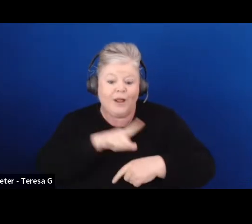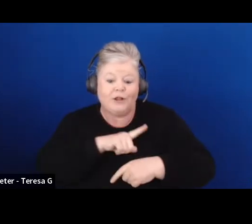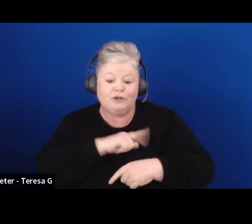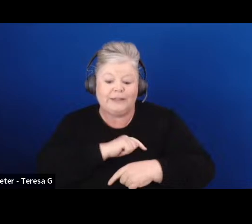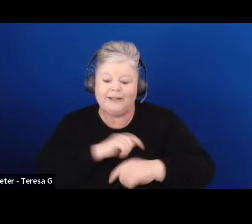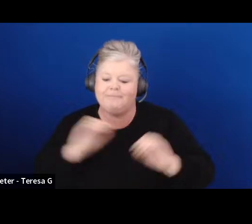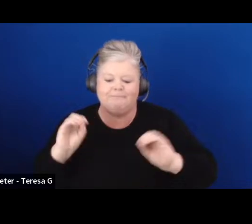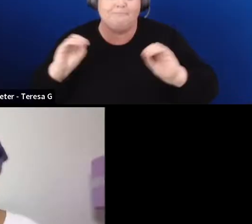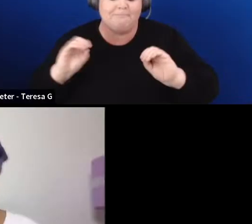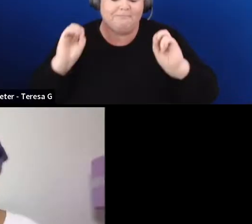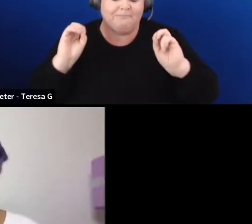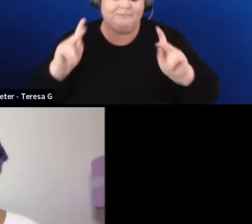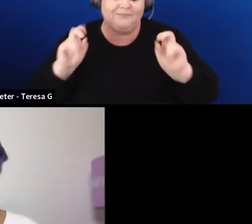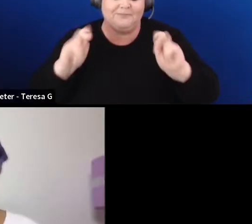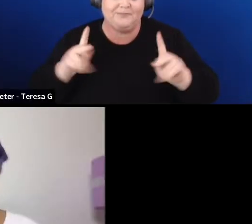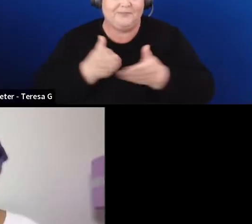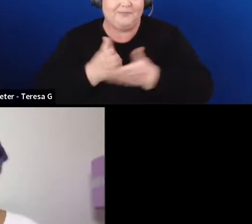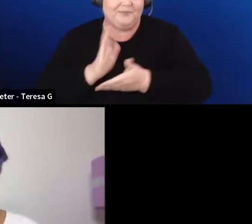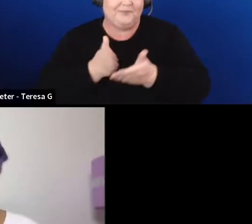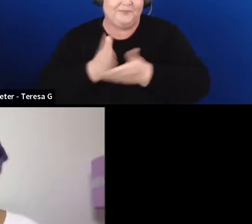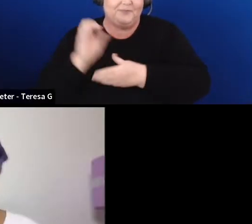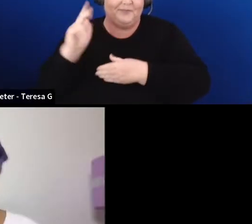Okay. All right.